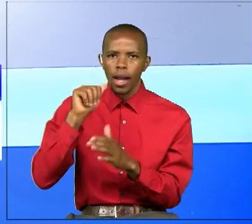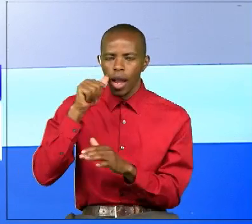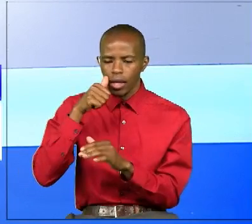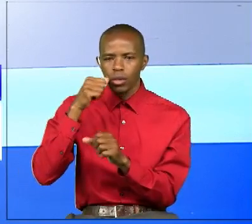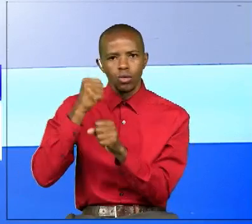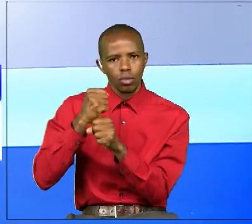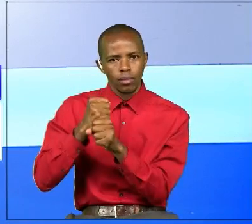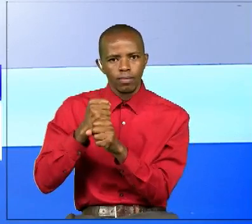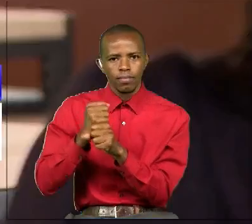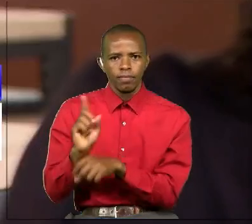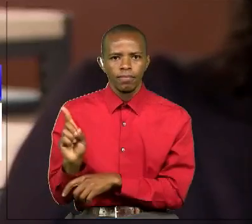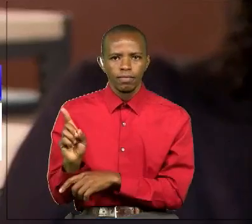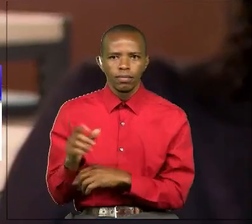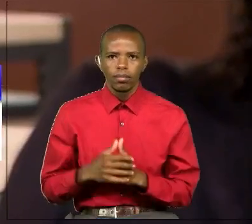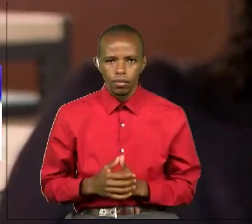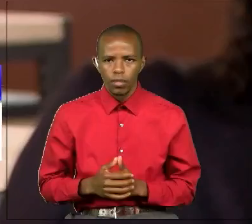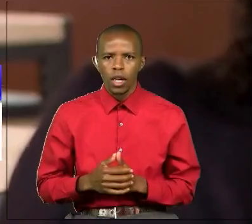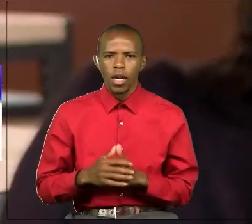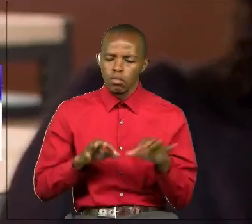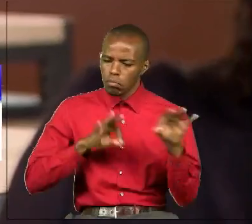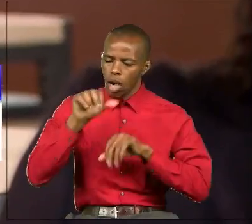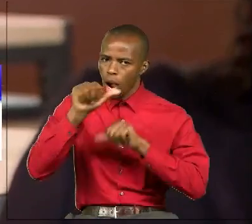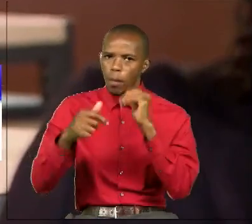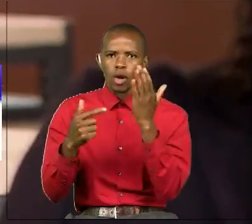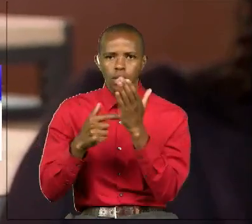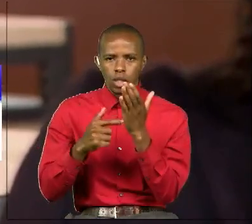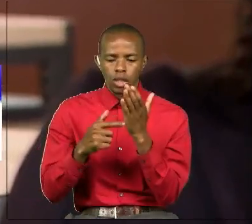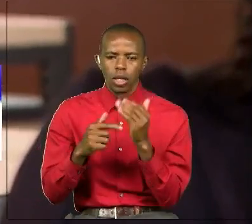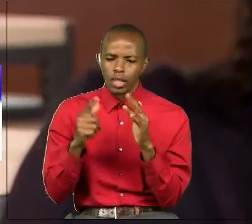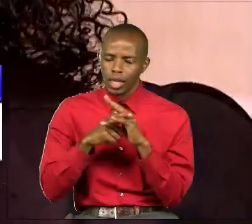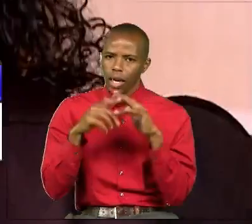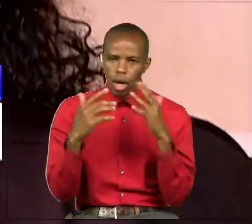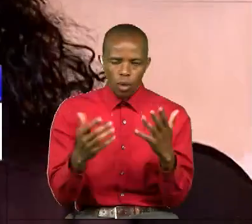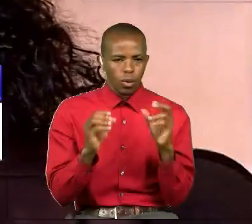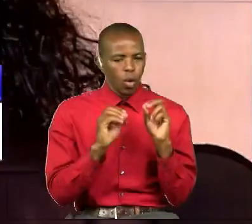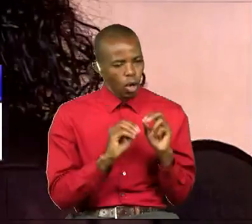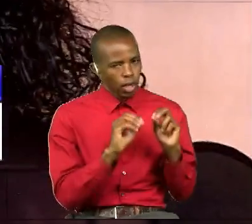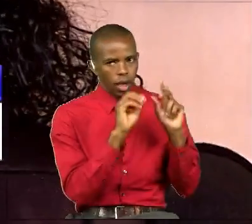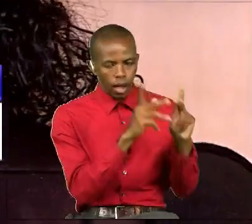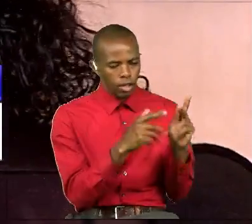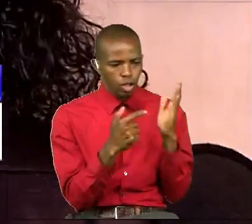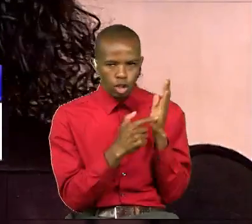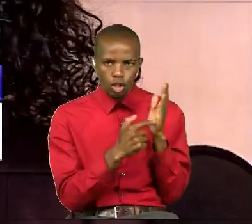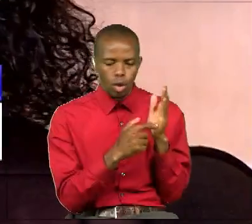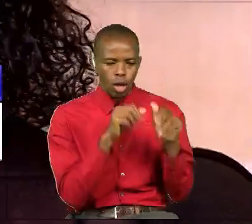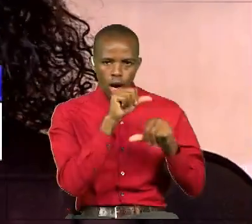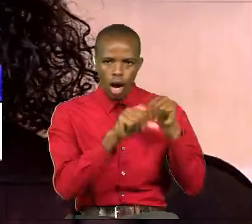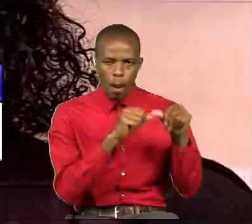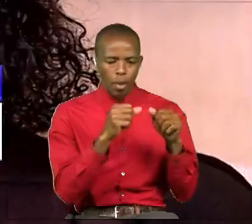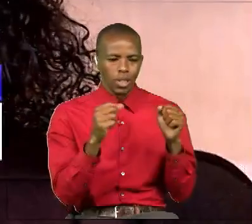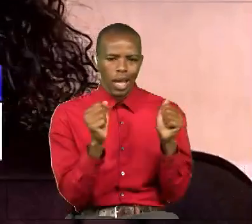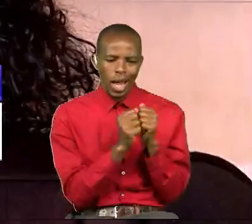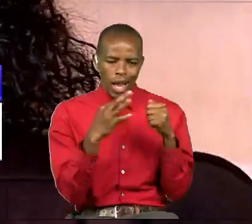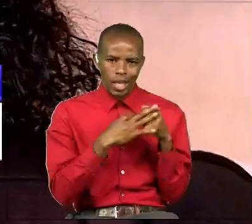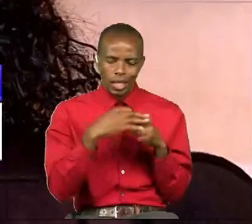employment. Tell us about DIJITALI, where it all began. Okay. So DIJITALI is about 18 months